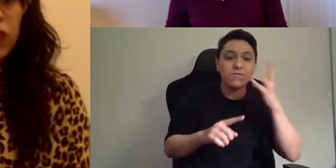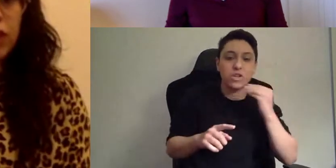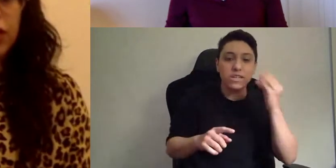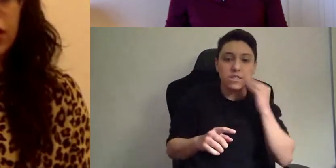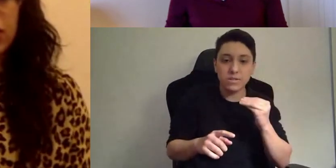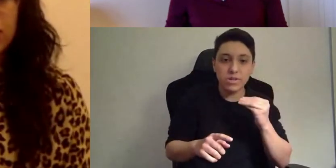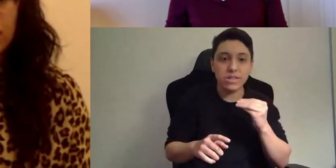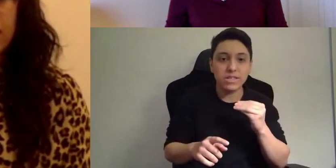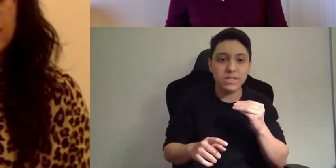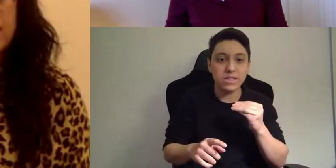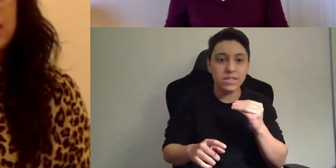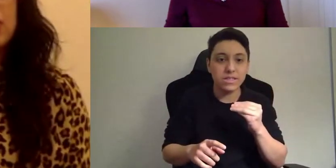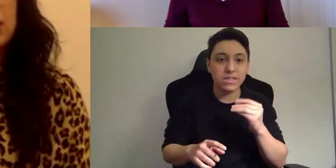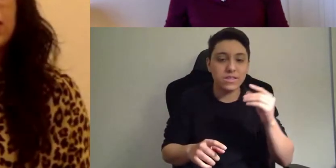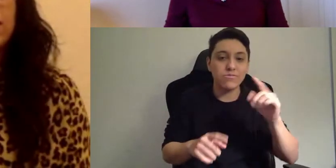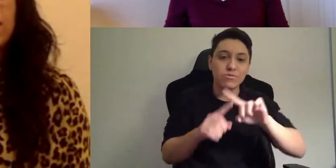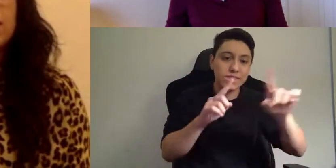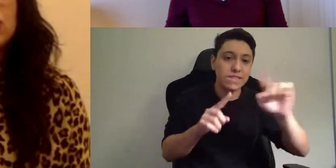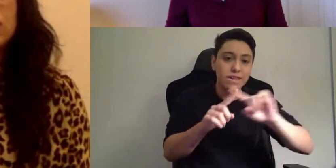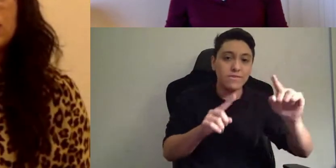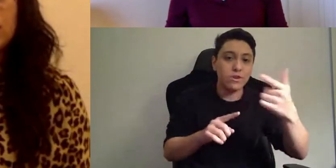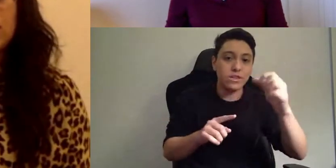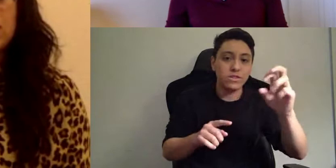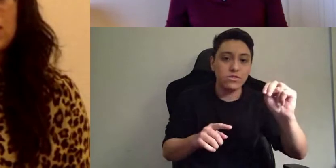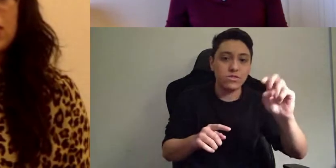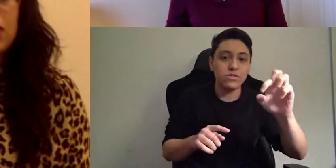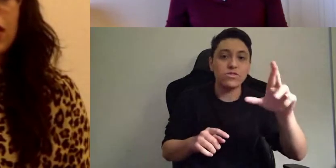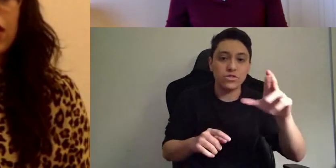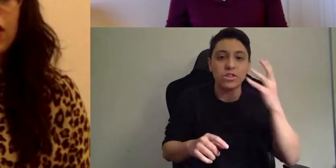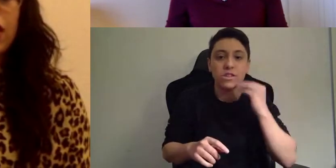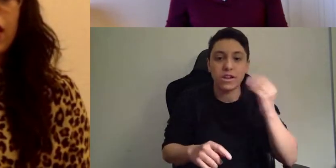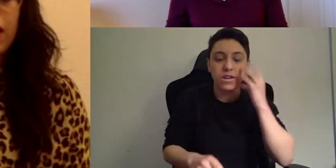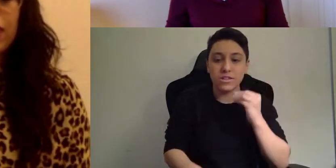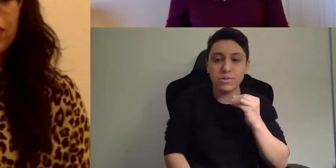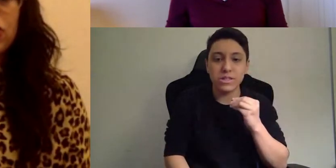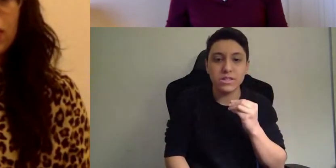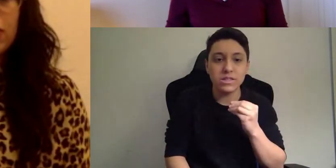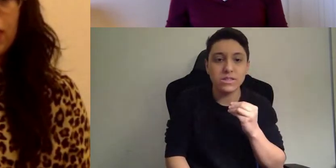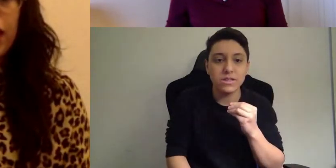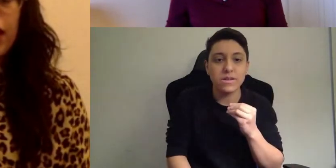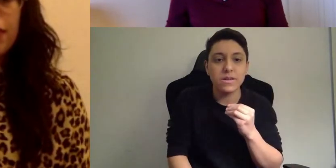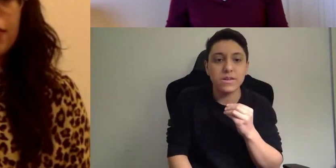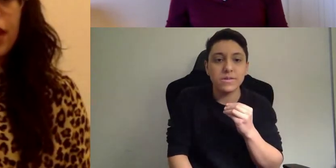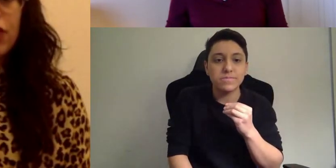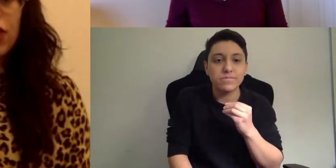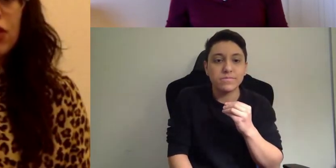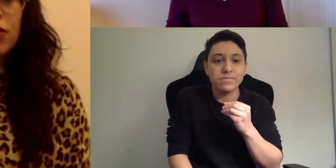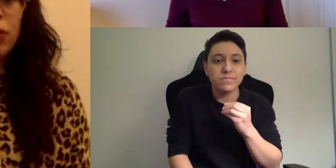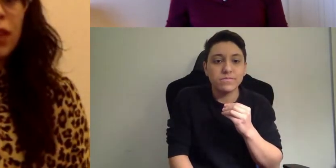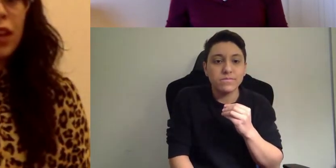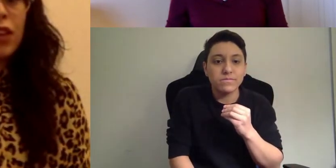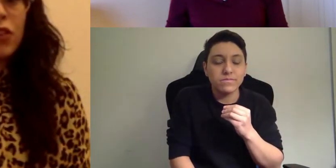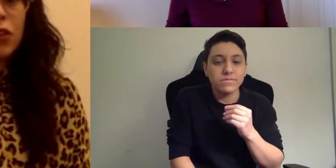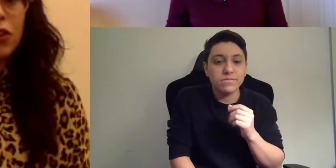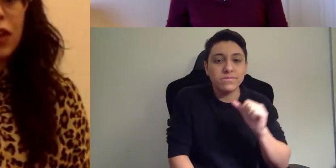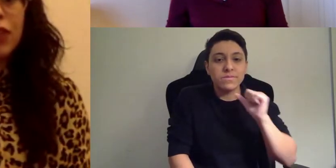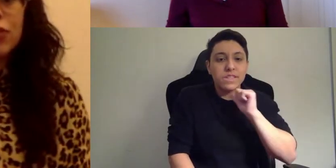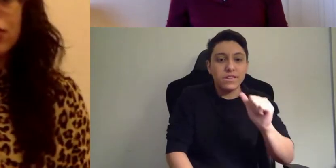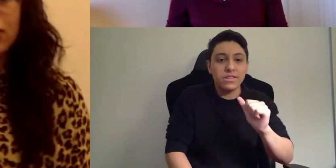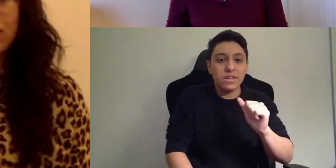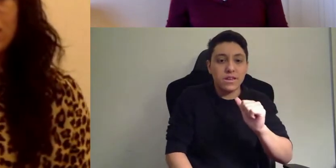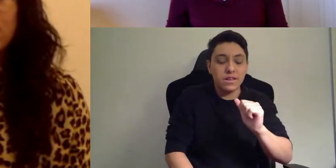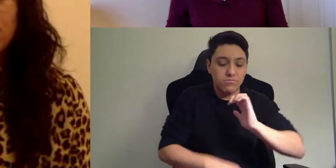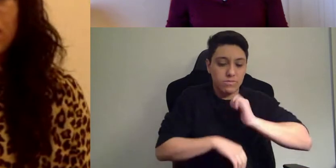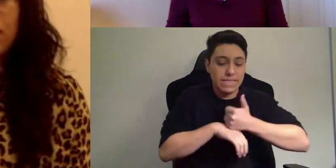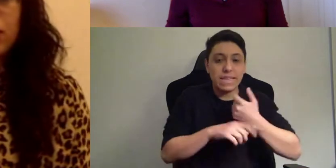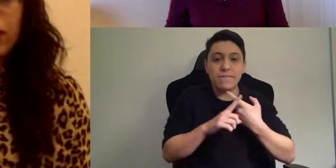very much gendered experiences, that are very much experiences that are shaped by transphobia,